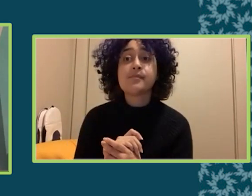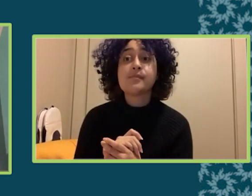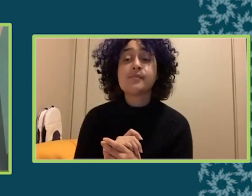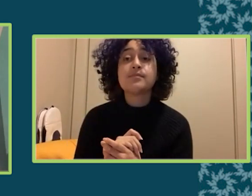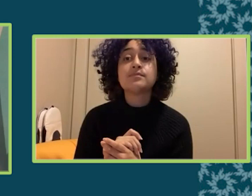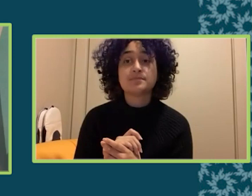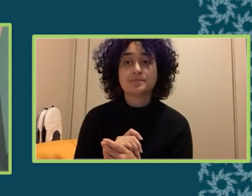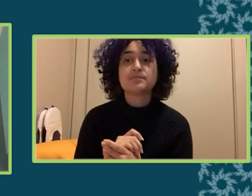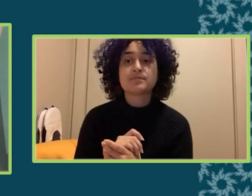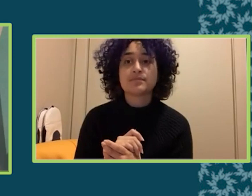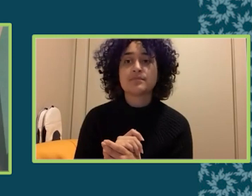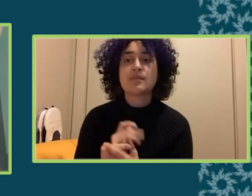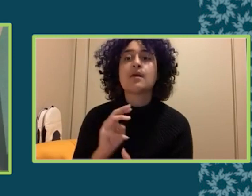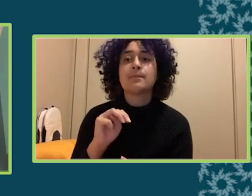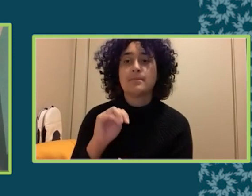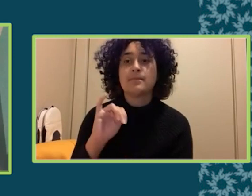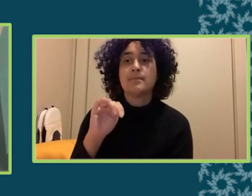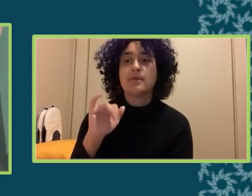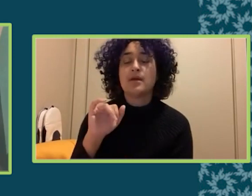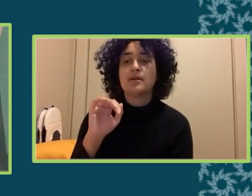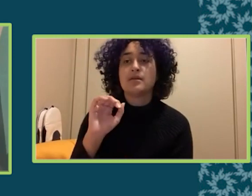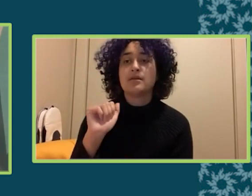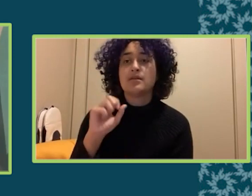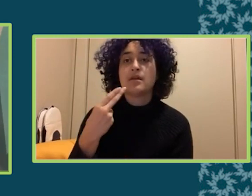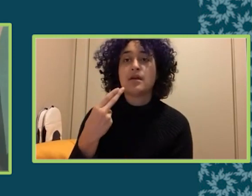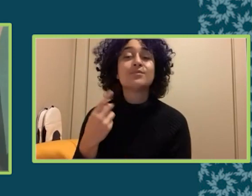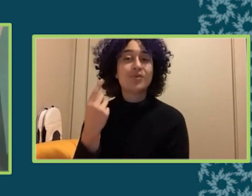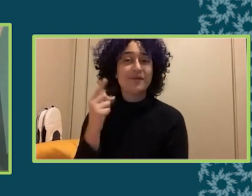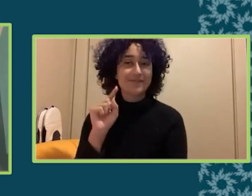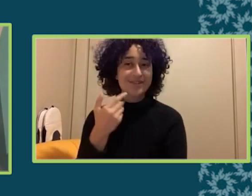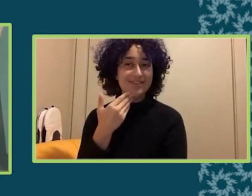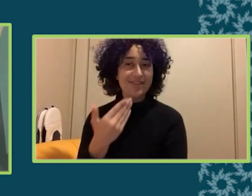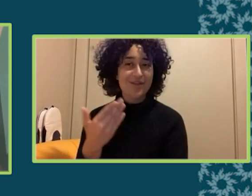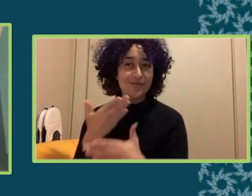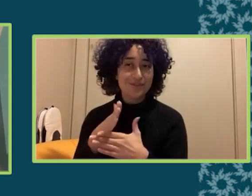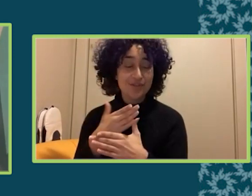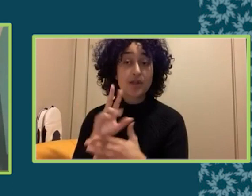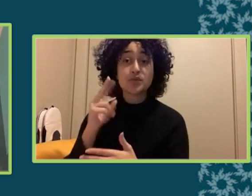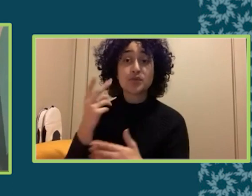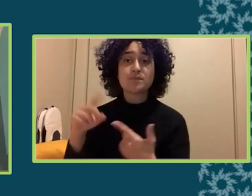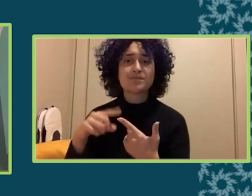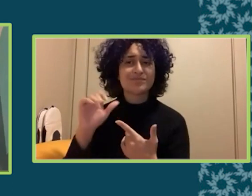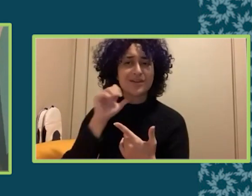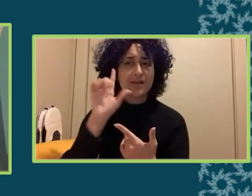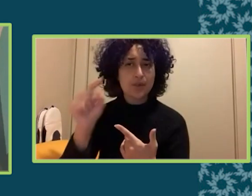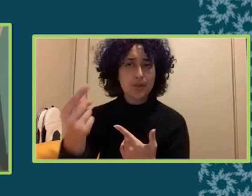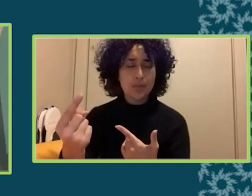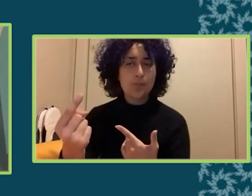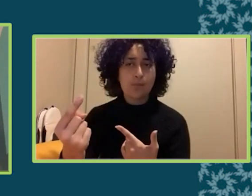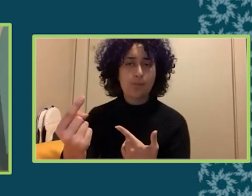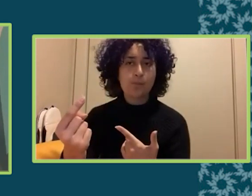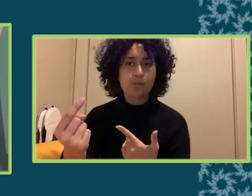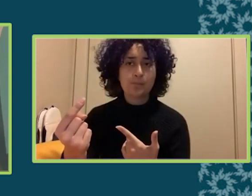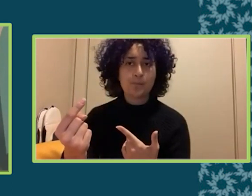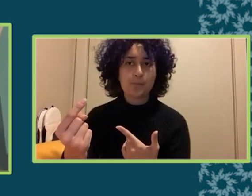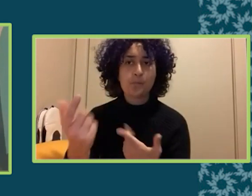Maya. Oh, Maya, okay. One, yes, thank you for sharing. Two, you're not alone.